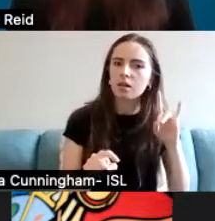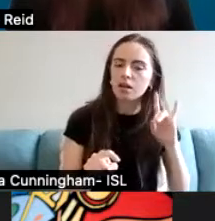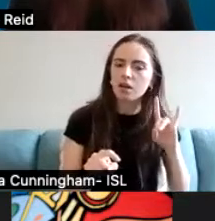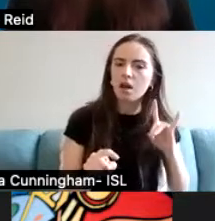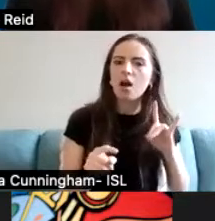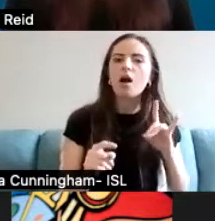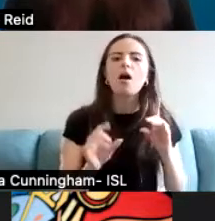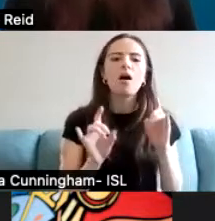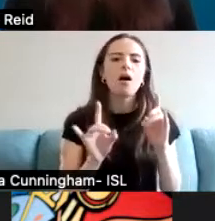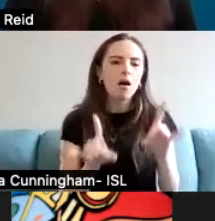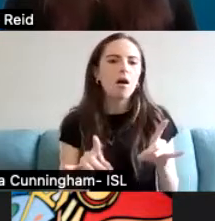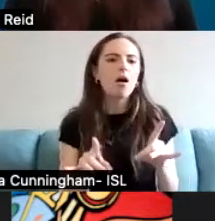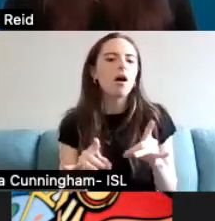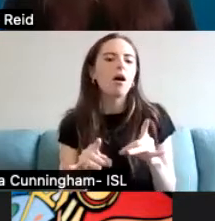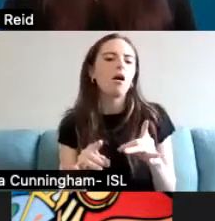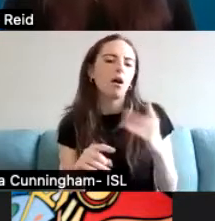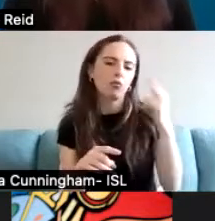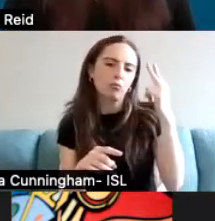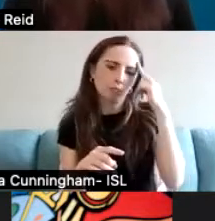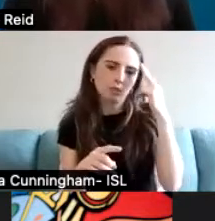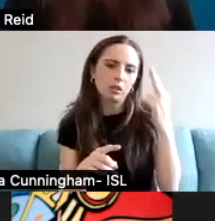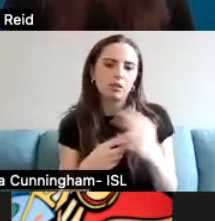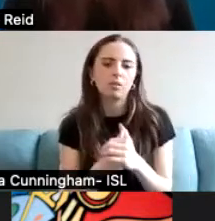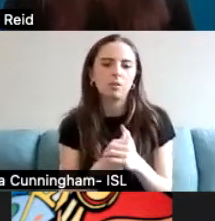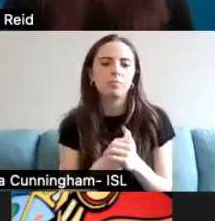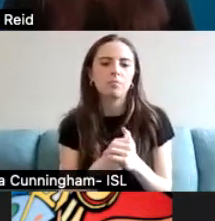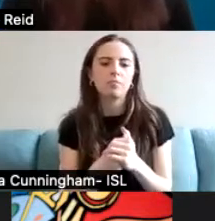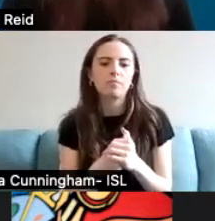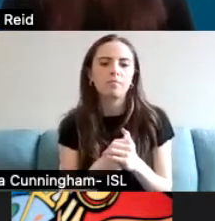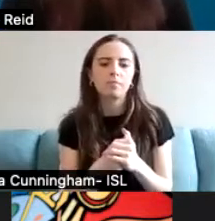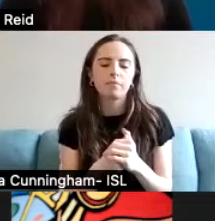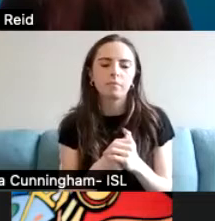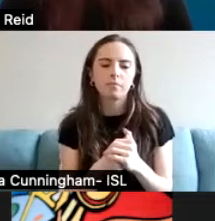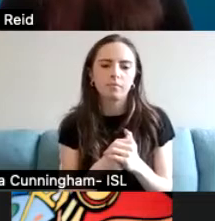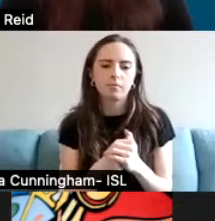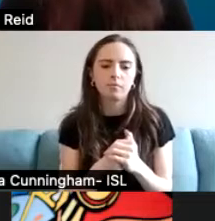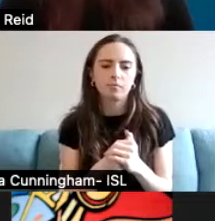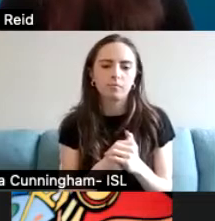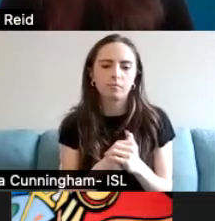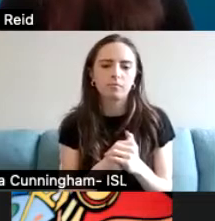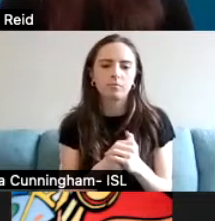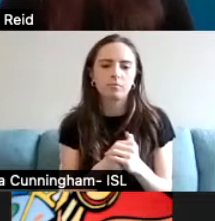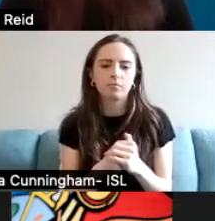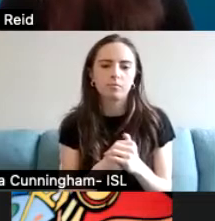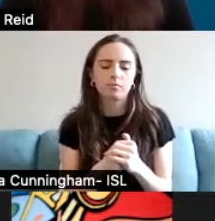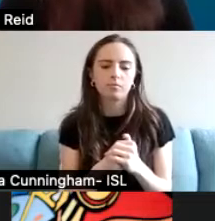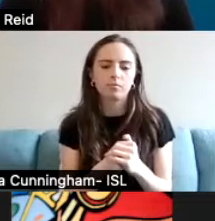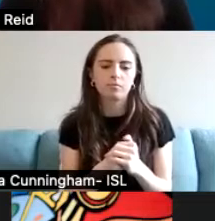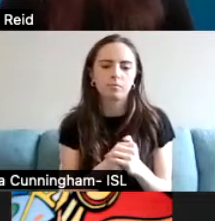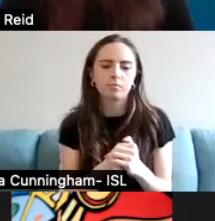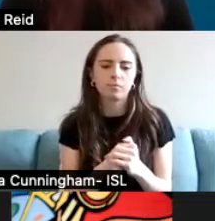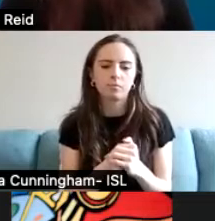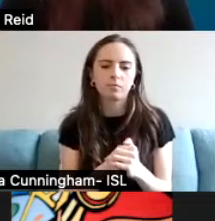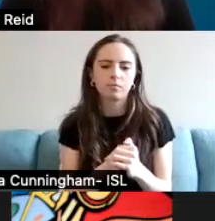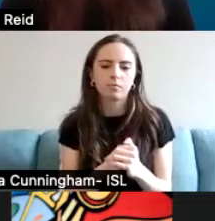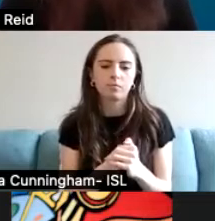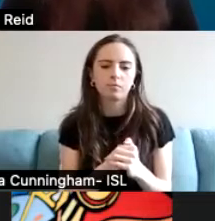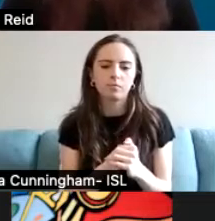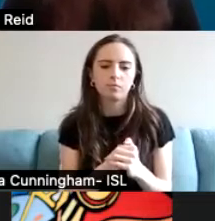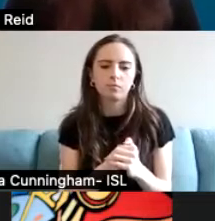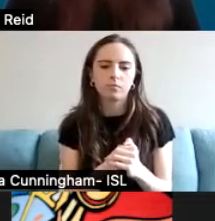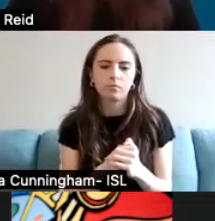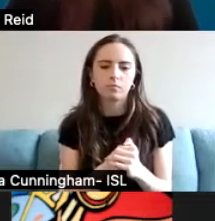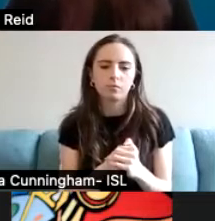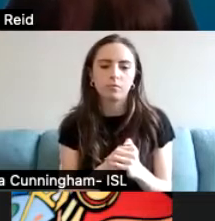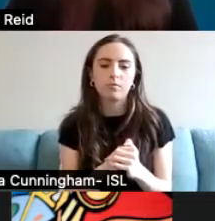without descriptions. Bullet, electronic documents PDF, PPT, email, list end. And there we're at the